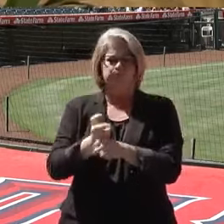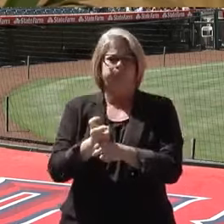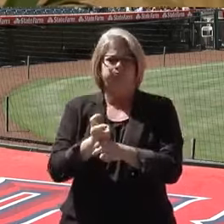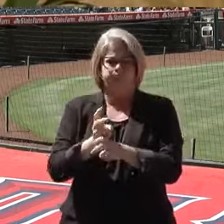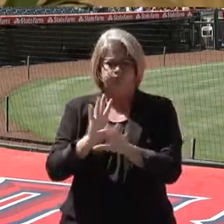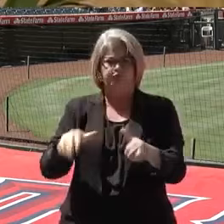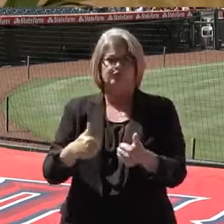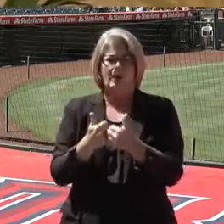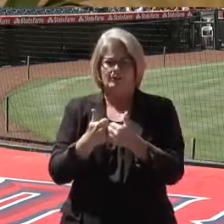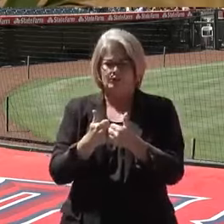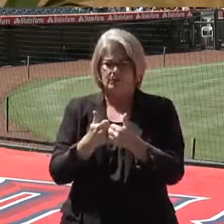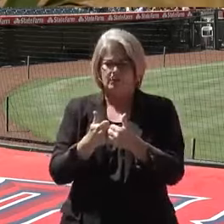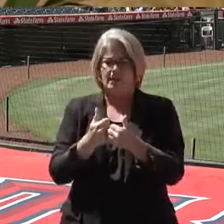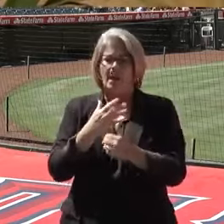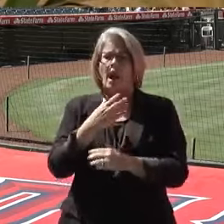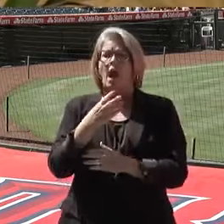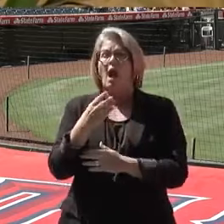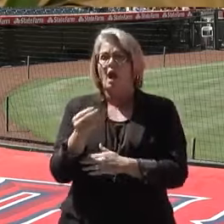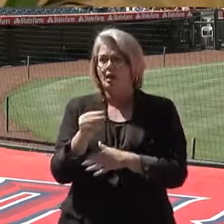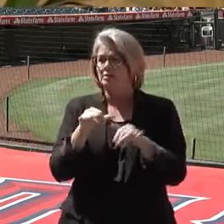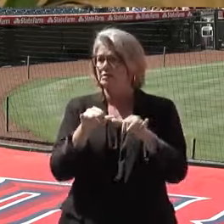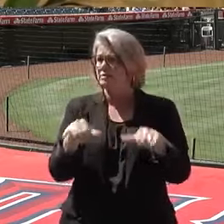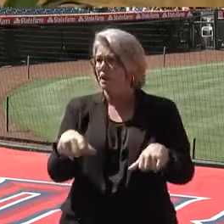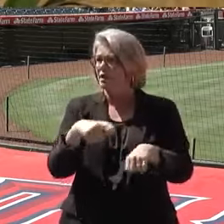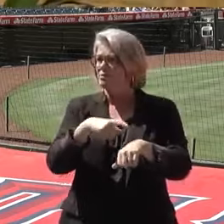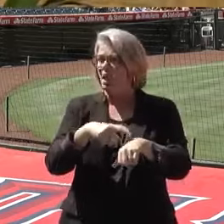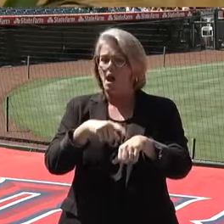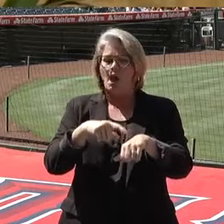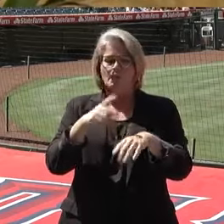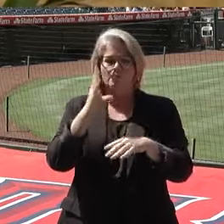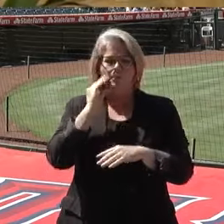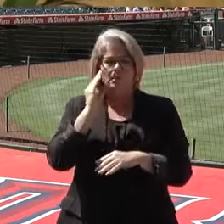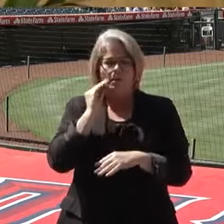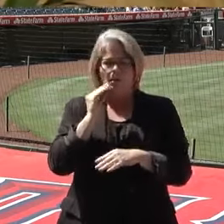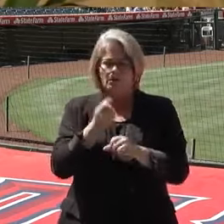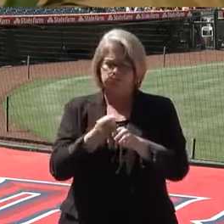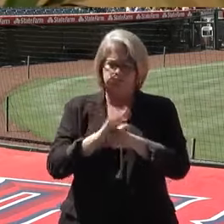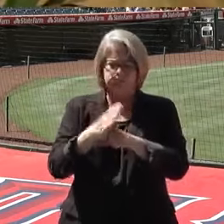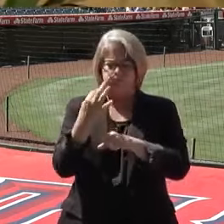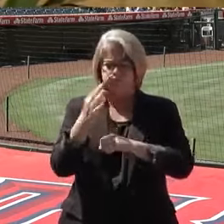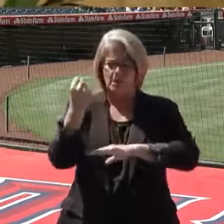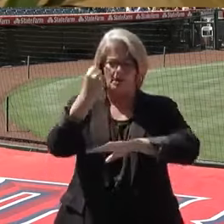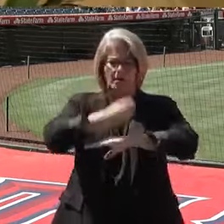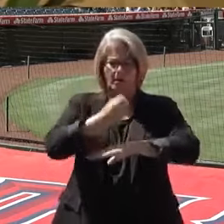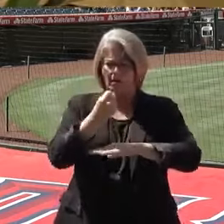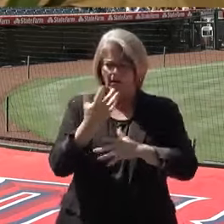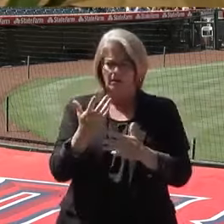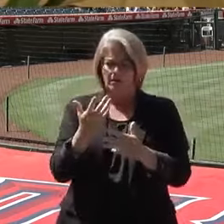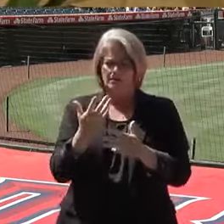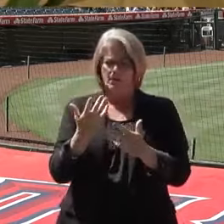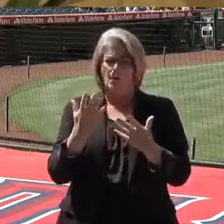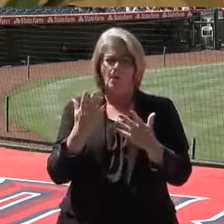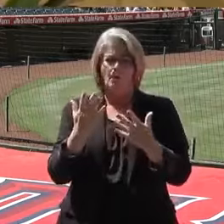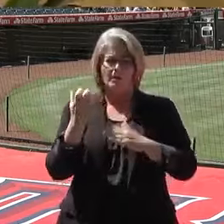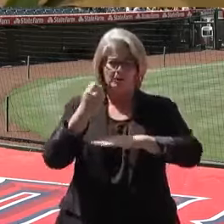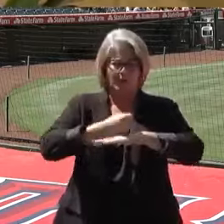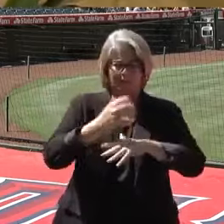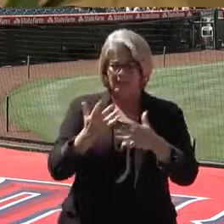to go through, a pandemic. Before the shutdown, it was difficult trying to find our footing to campus, but once we